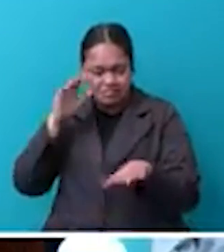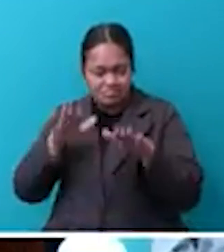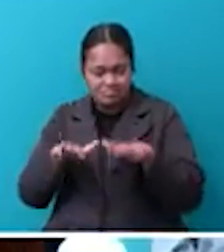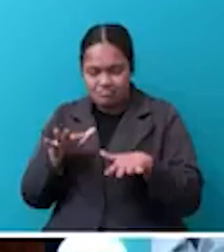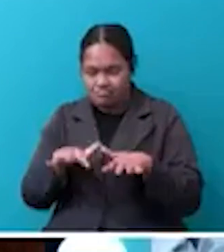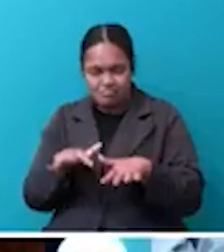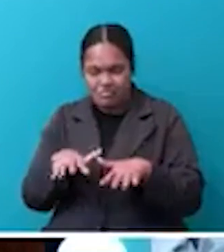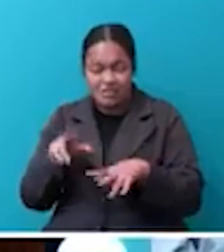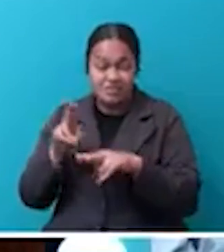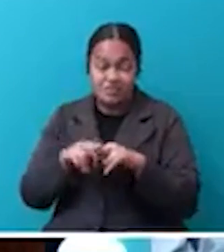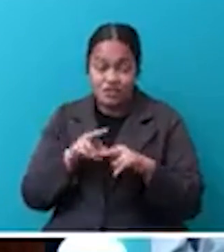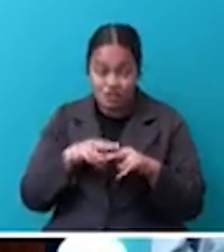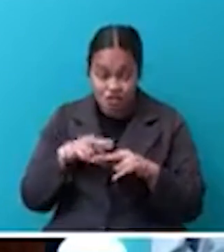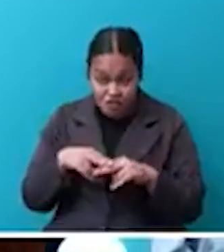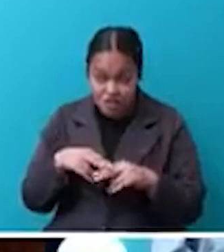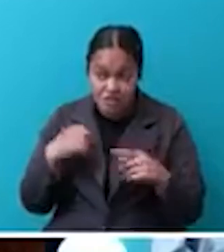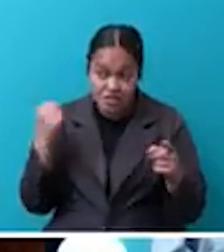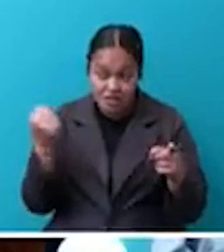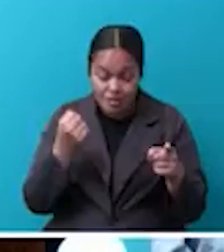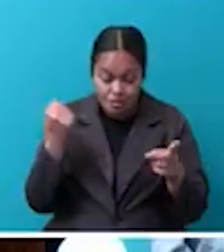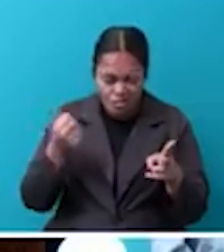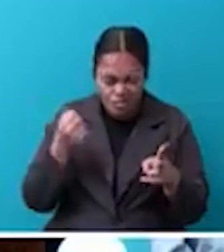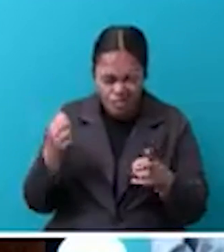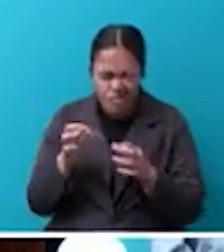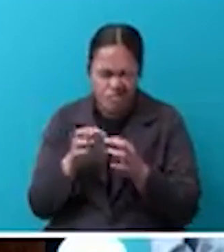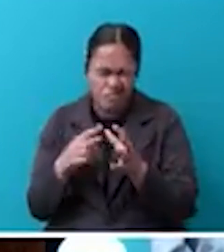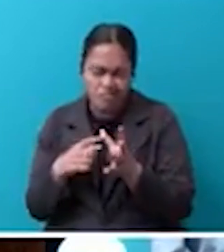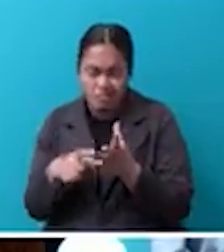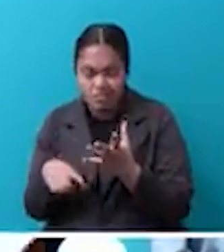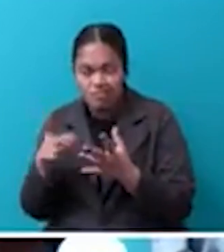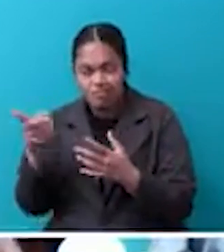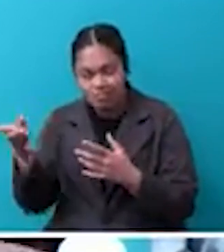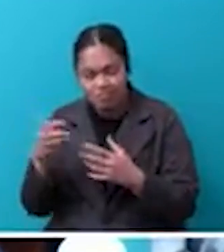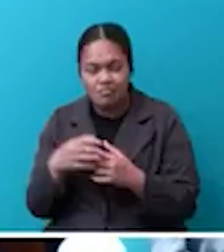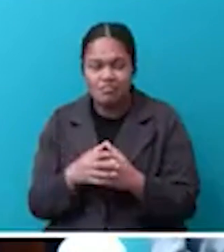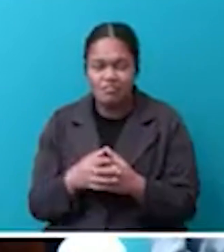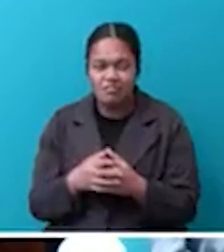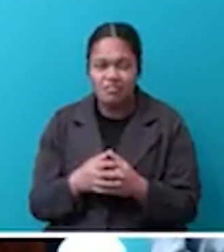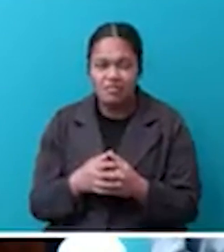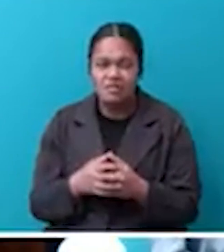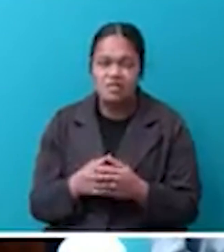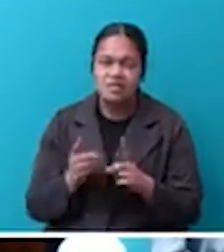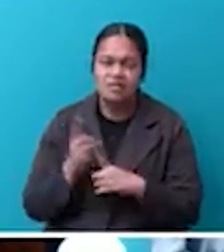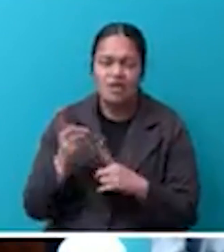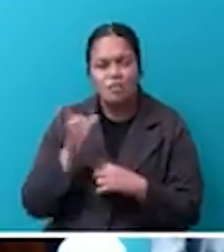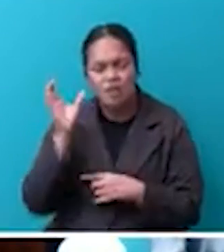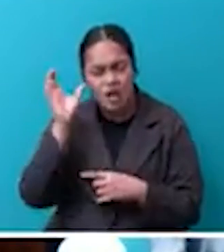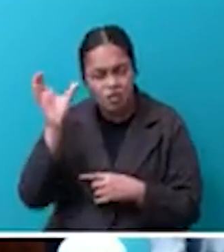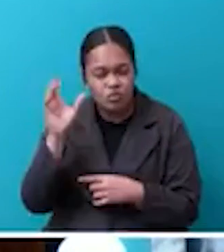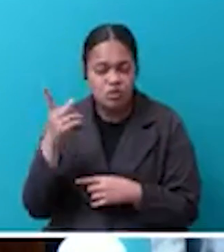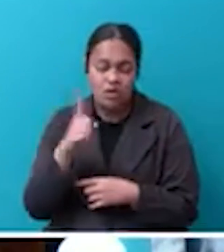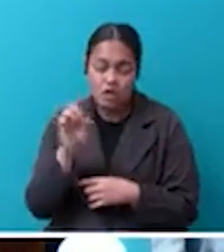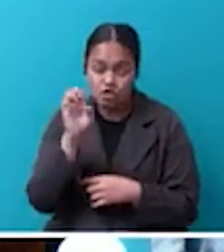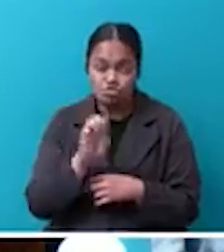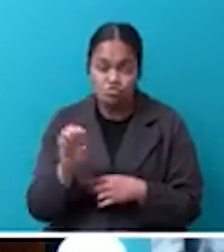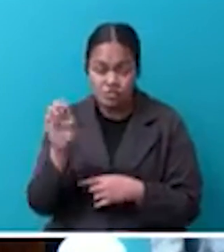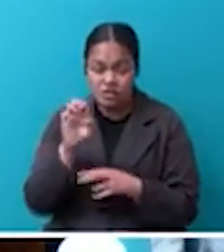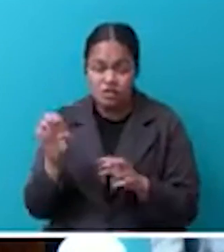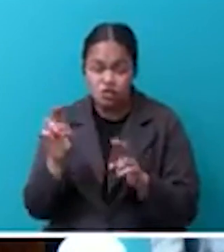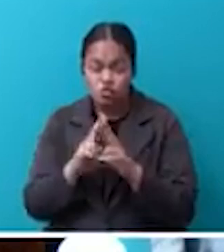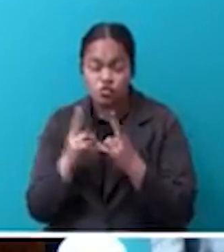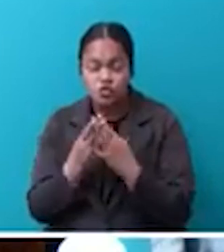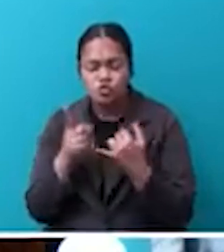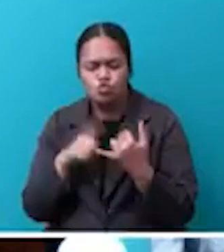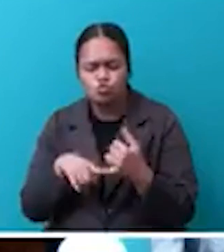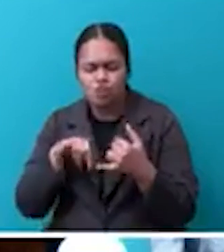Fiji, Barbados, and Samoa, as well as high-level representatives from least developed countries, and the European Union, the US,